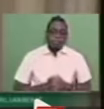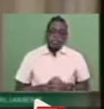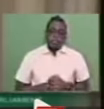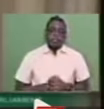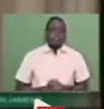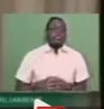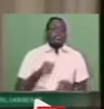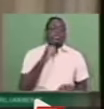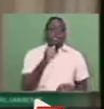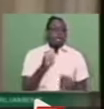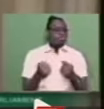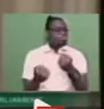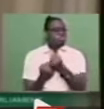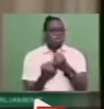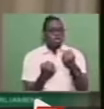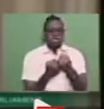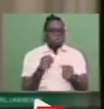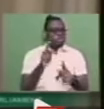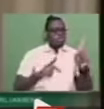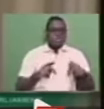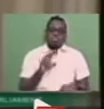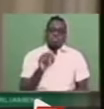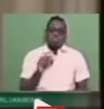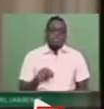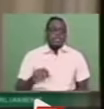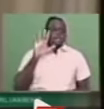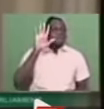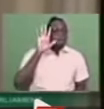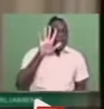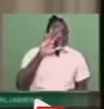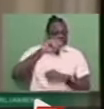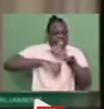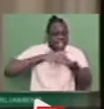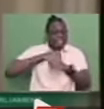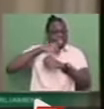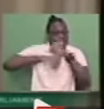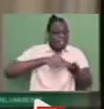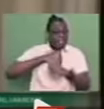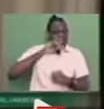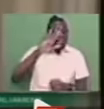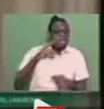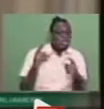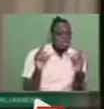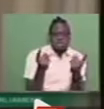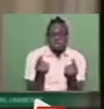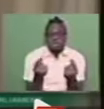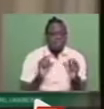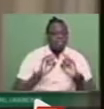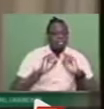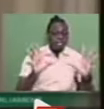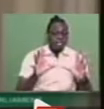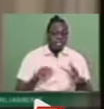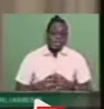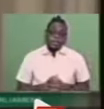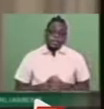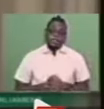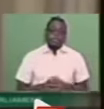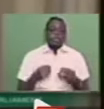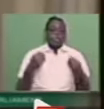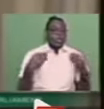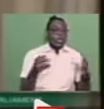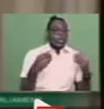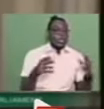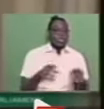You did nothing for 5 years. Spent close to $300 billion with very little to show for it.